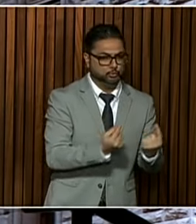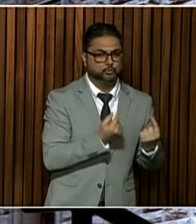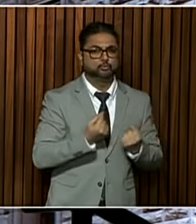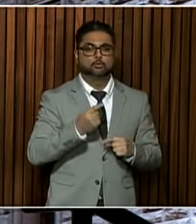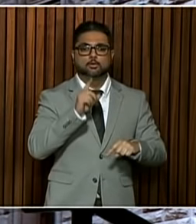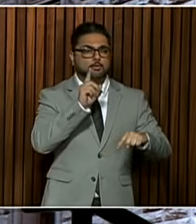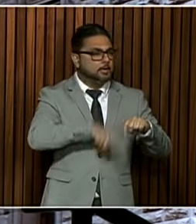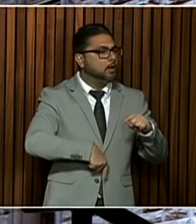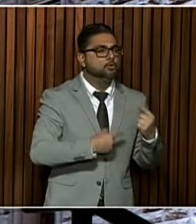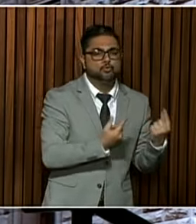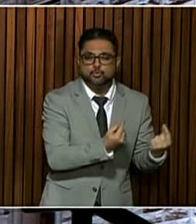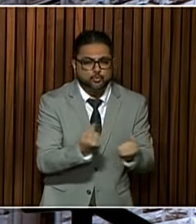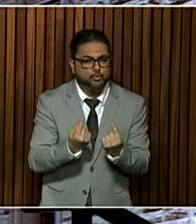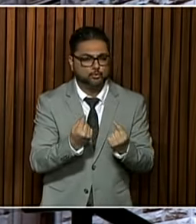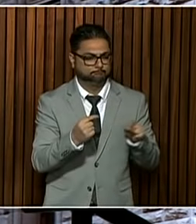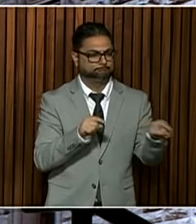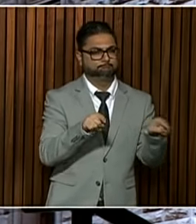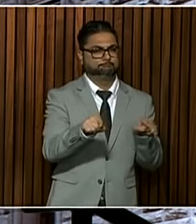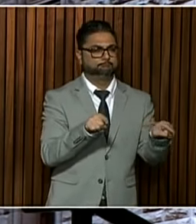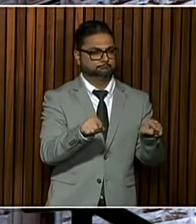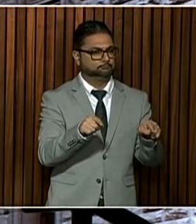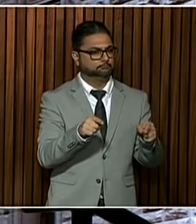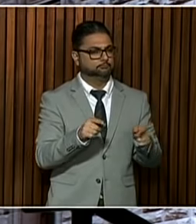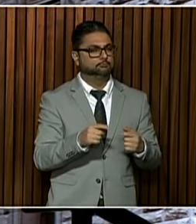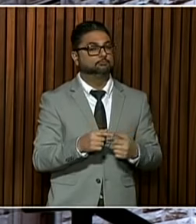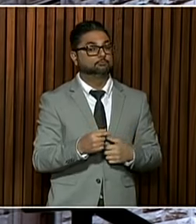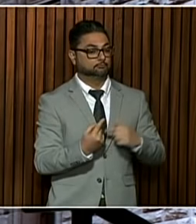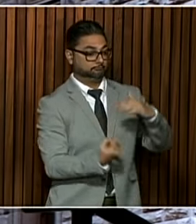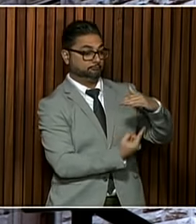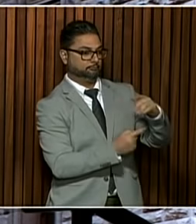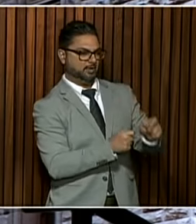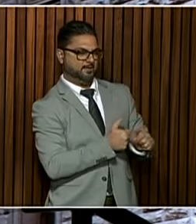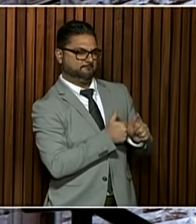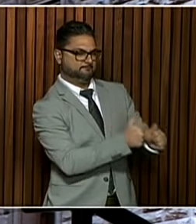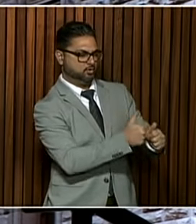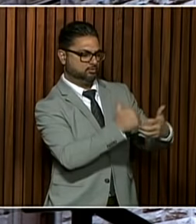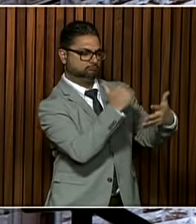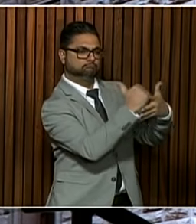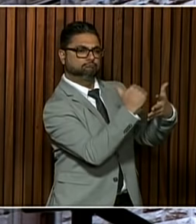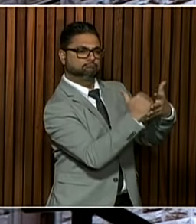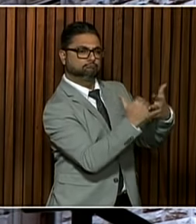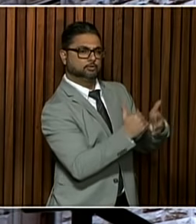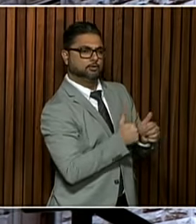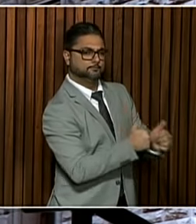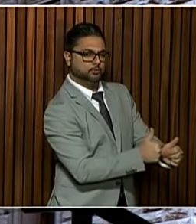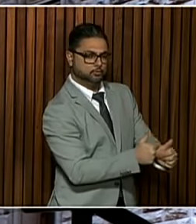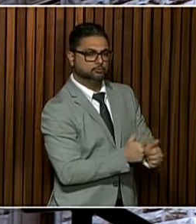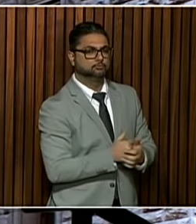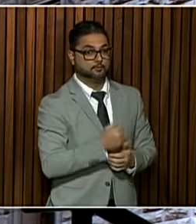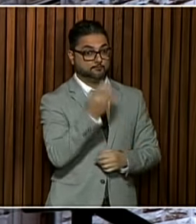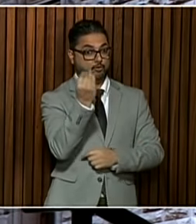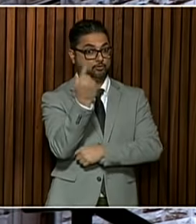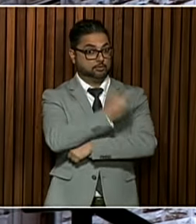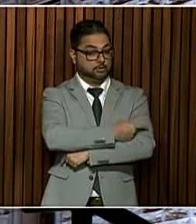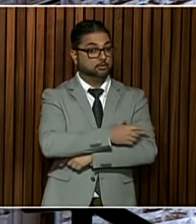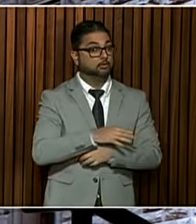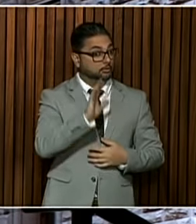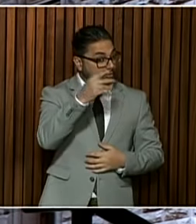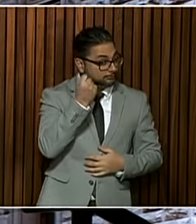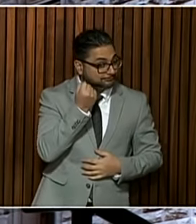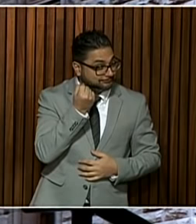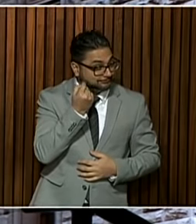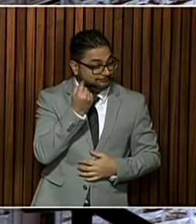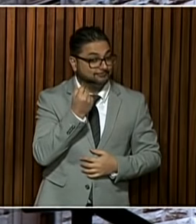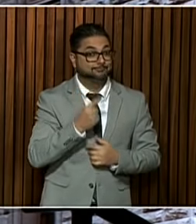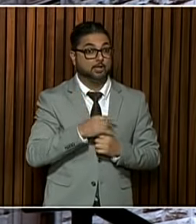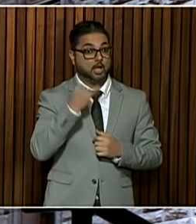properly for their period of 14 days, assuming the fact they're all coming across asymptomatic in that, and then how they would